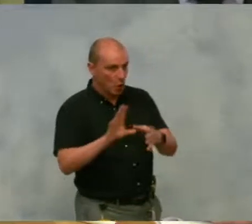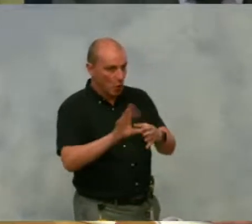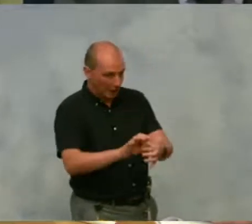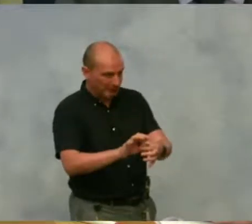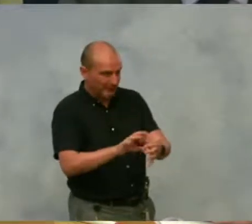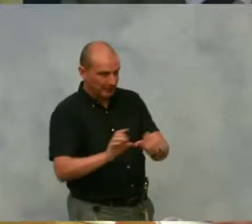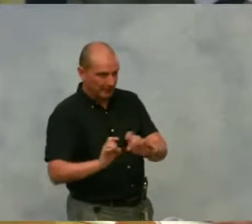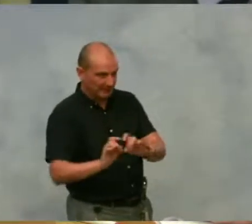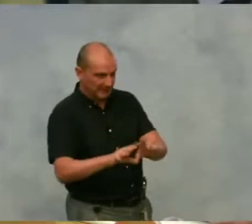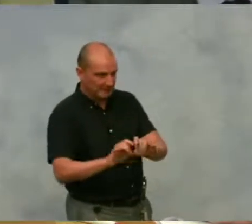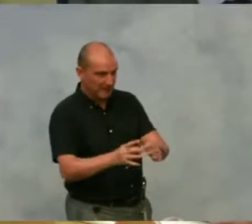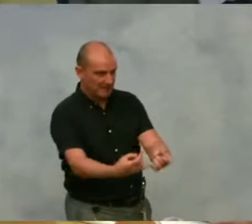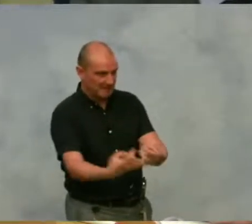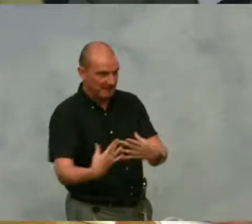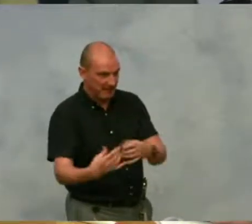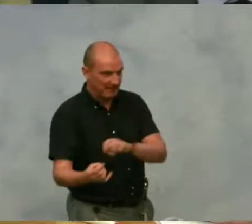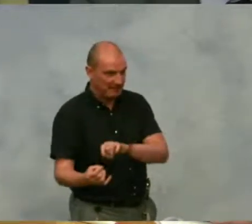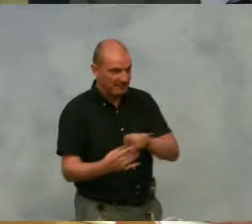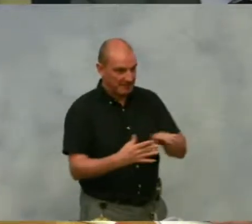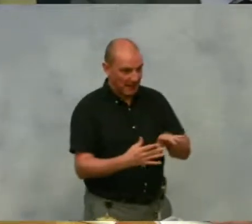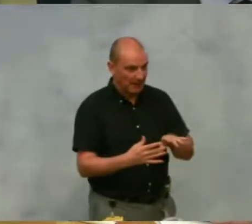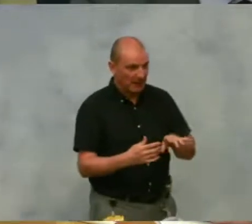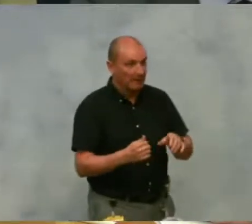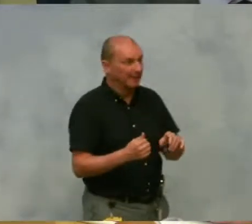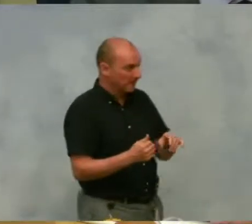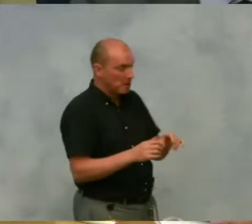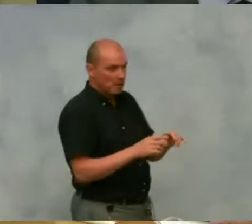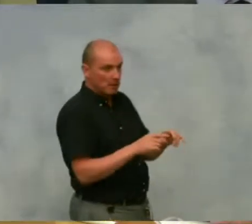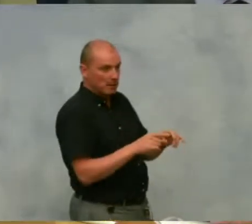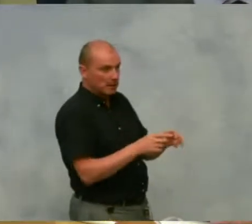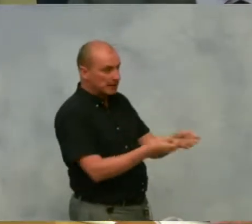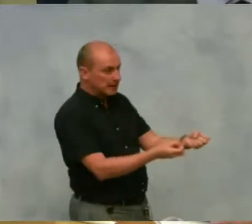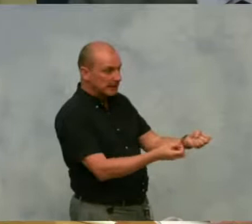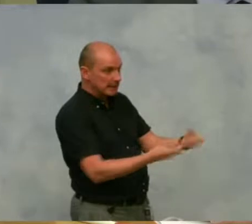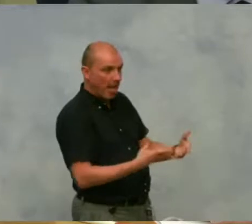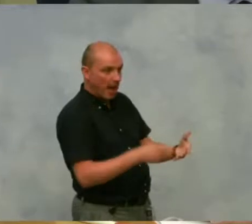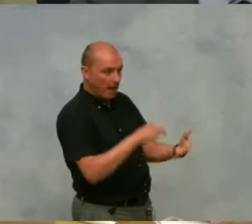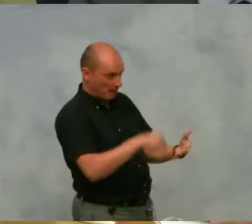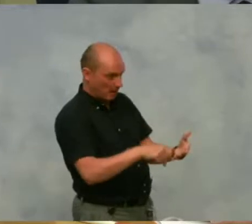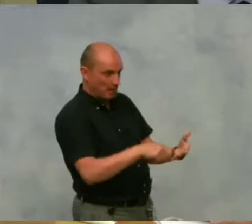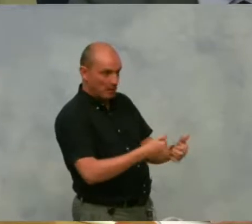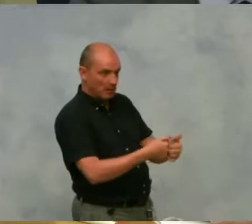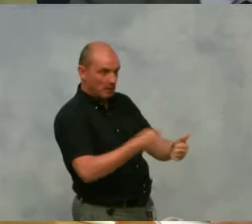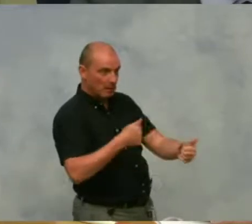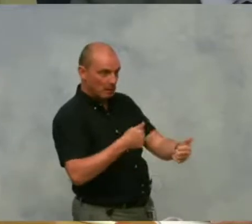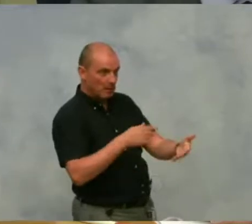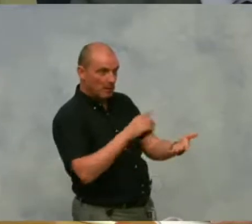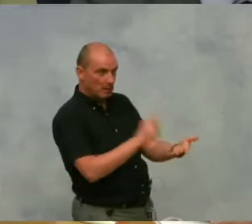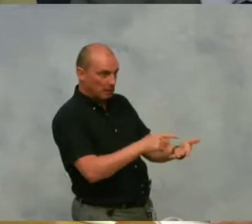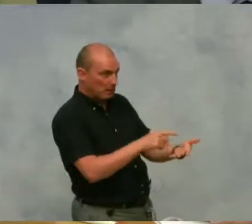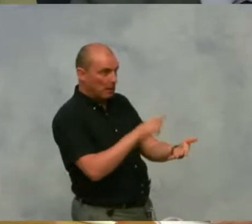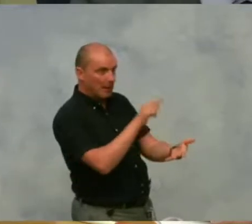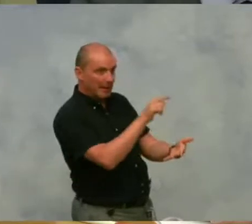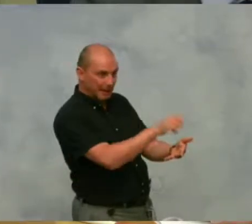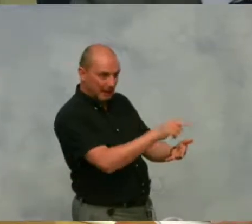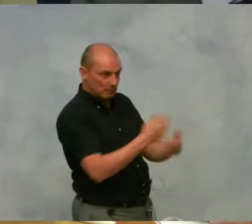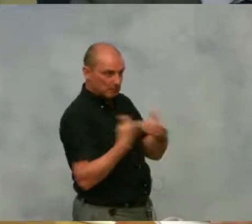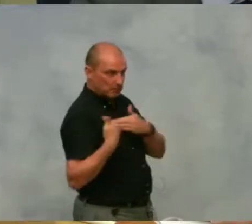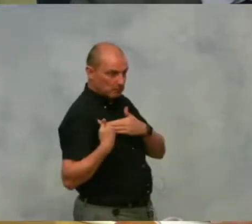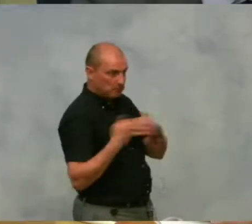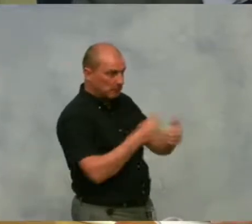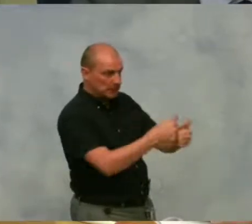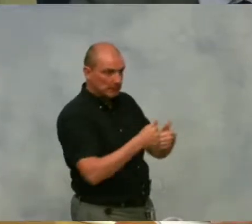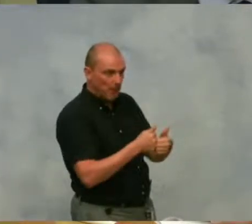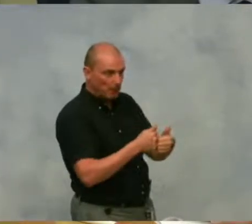in turn go to suppliers, because many of our systems will involve an element of supplier support, and we have to involve them in